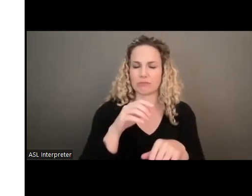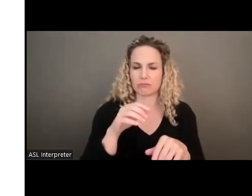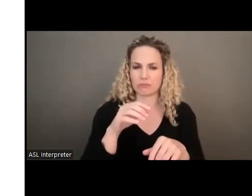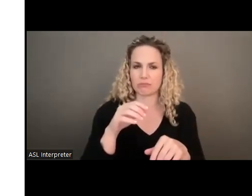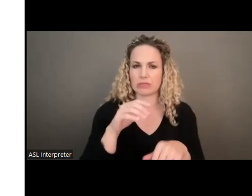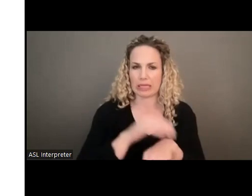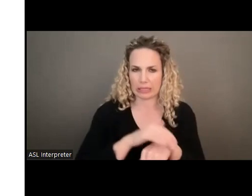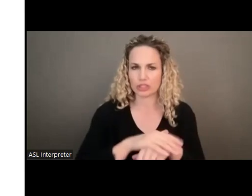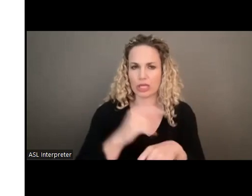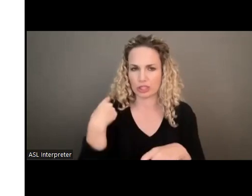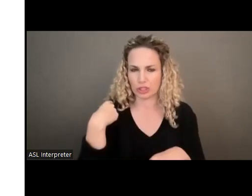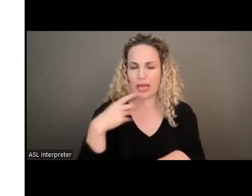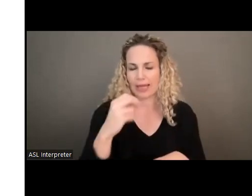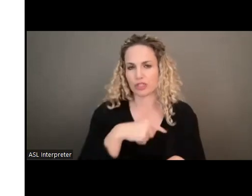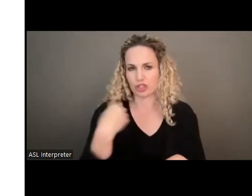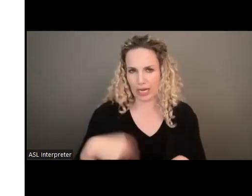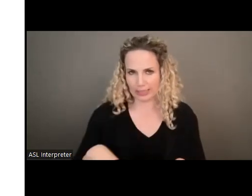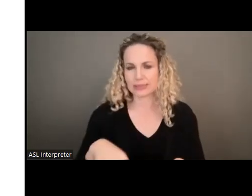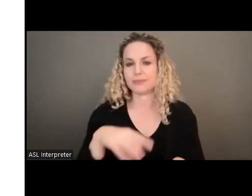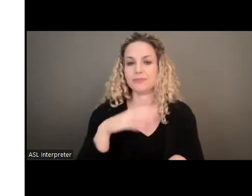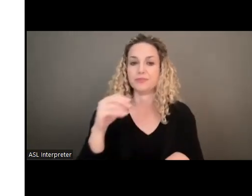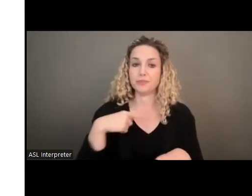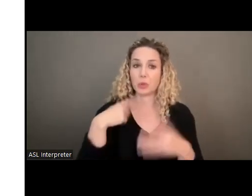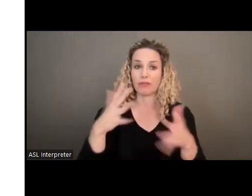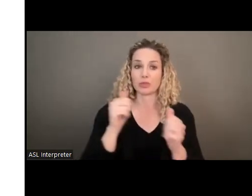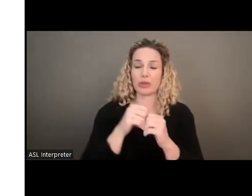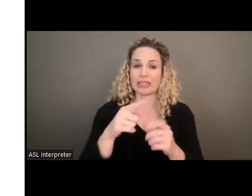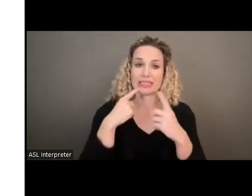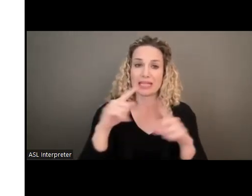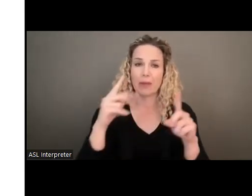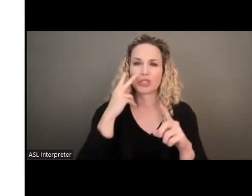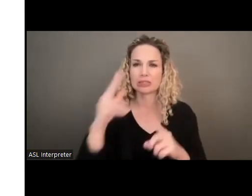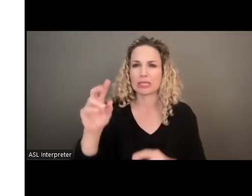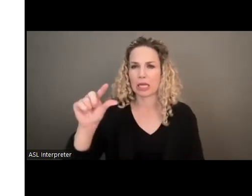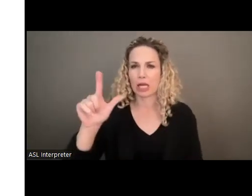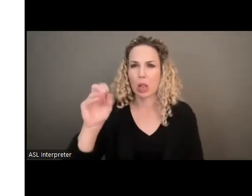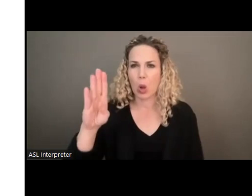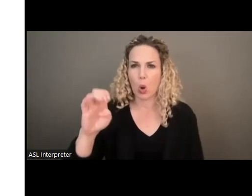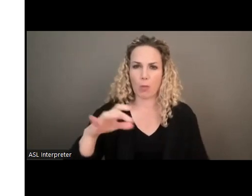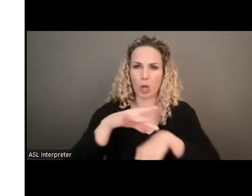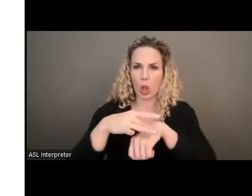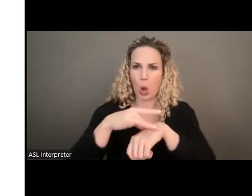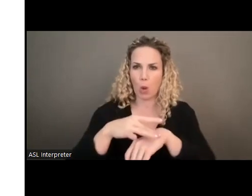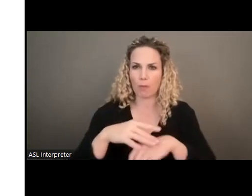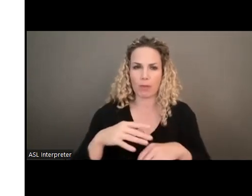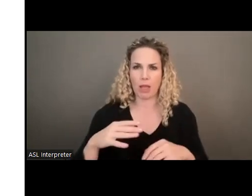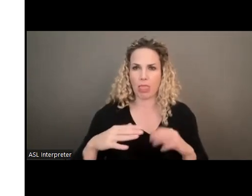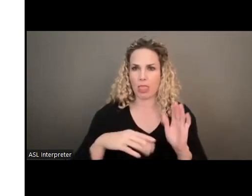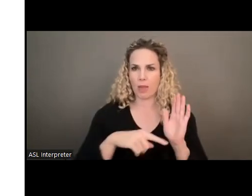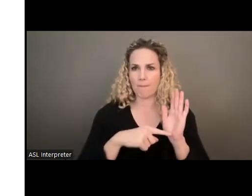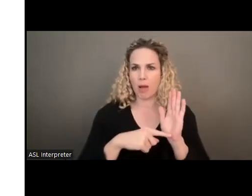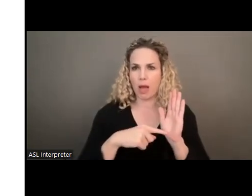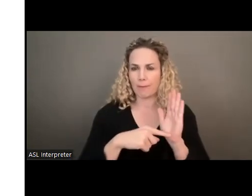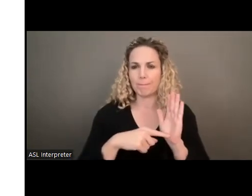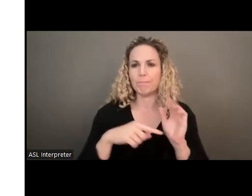or desktop, after we are done with this announcement, you will see a globe at the bottom right corner of your screen. Please click